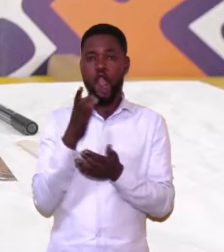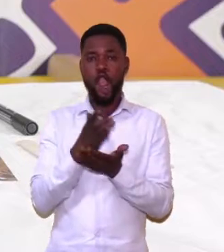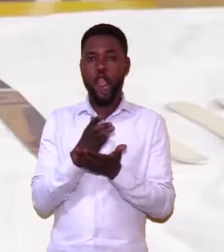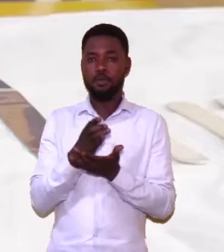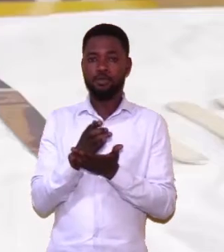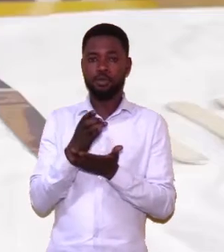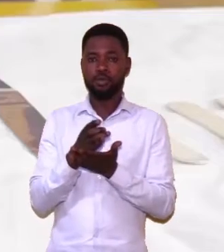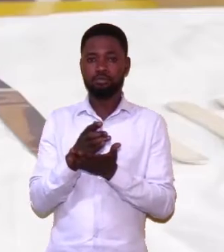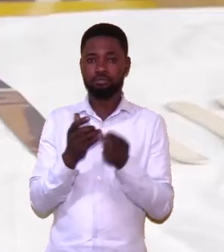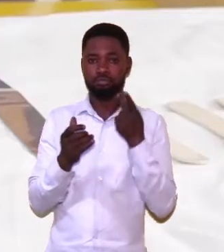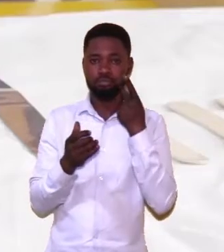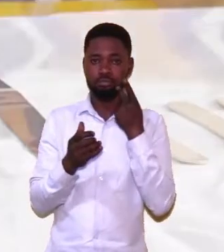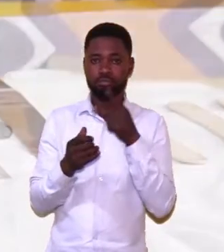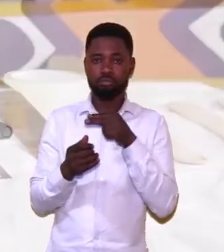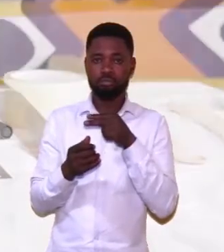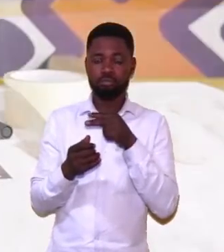5.